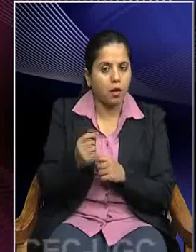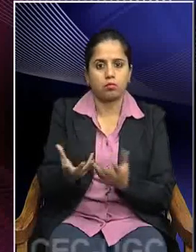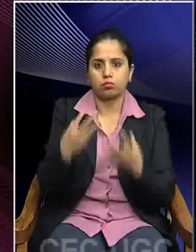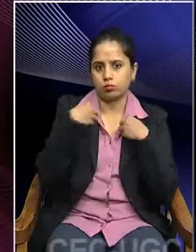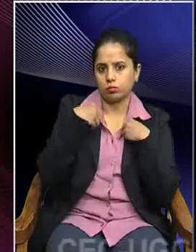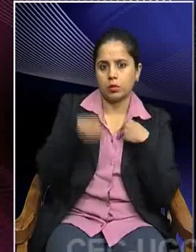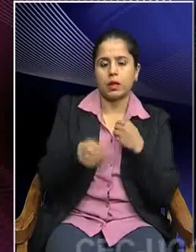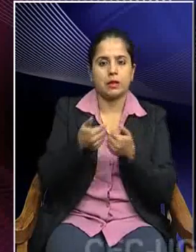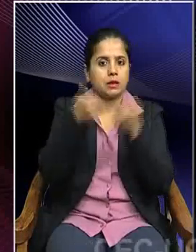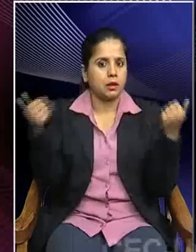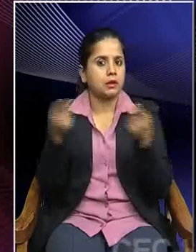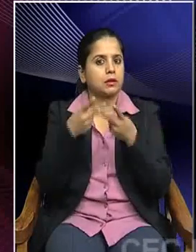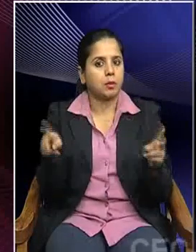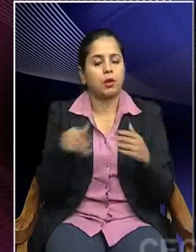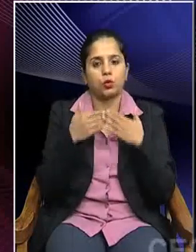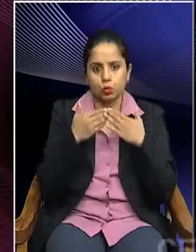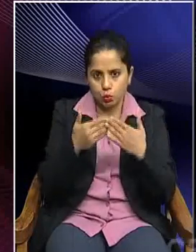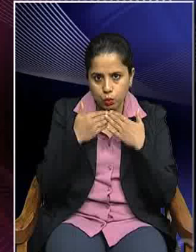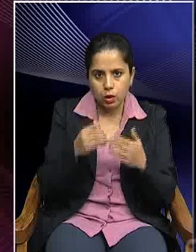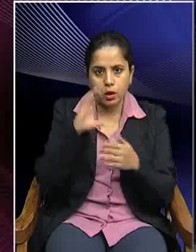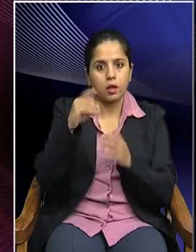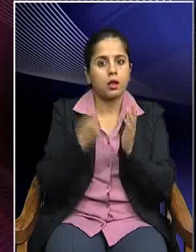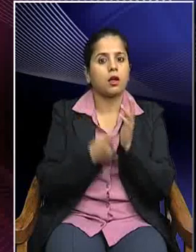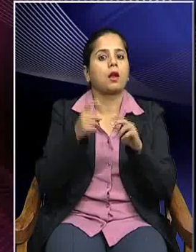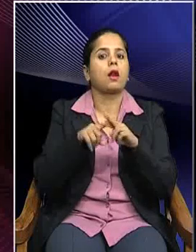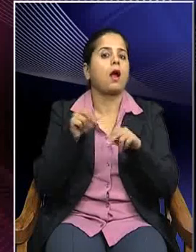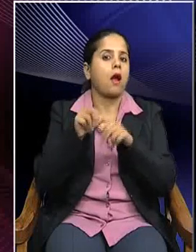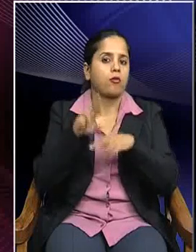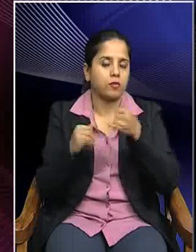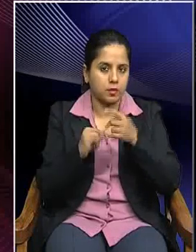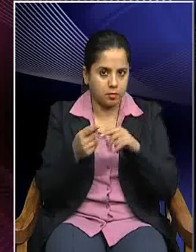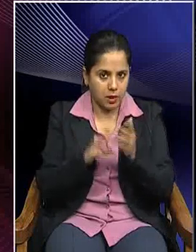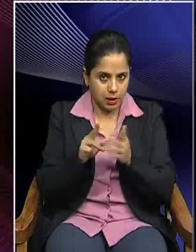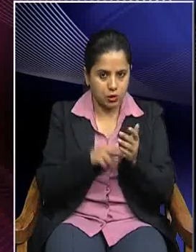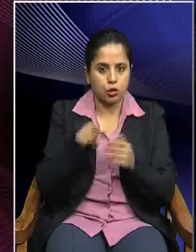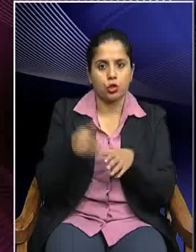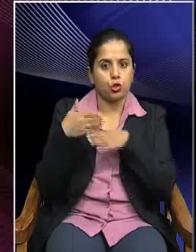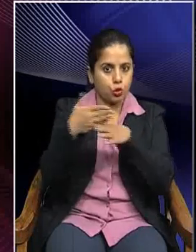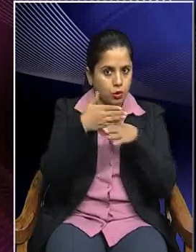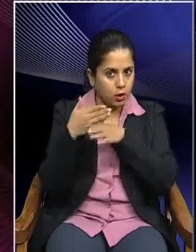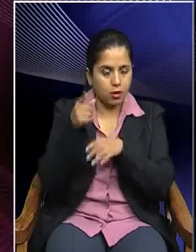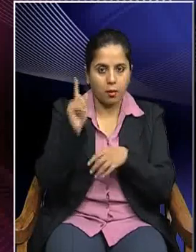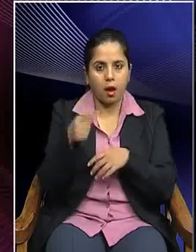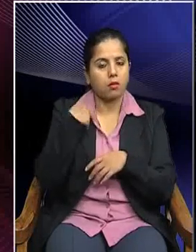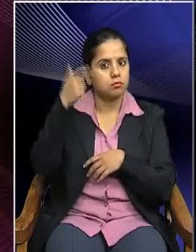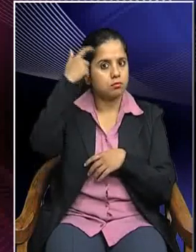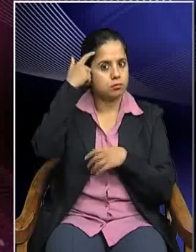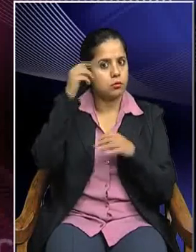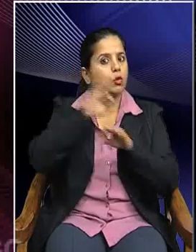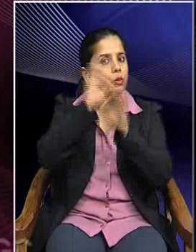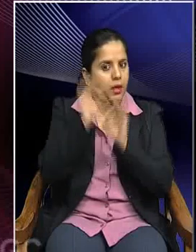a distinct school of craftsmanship and art and so forth. So they have to be kept in mind